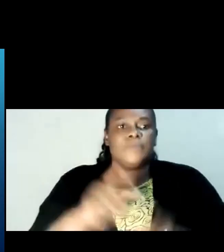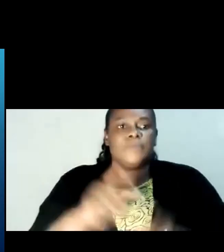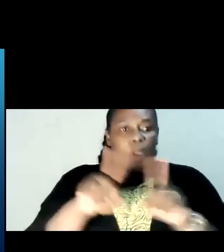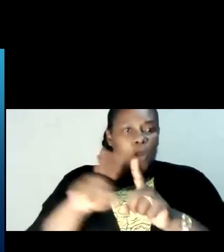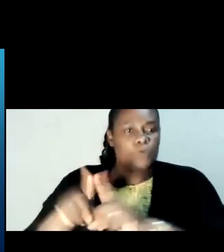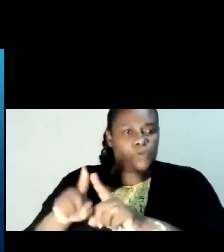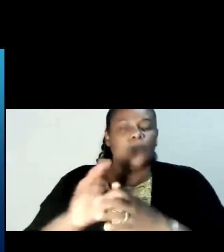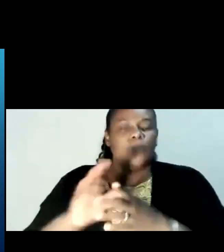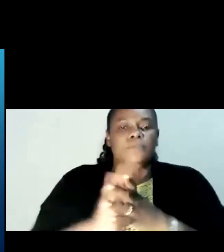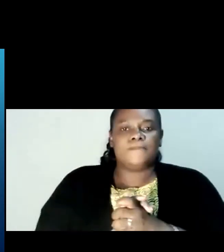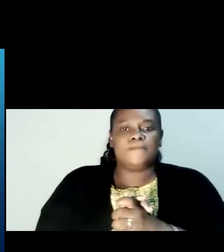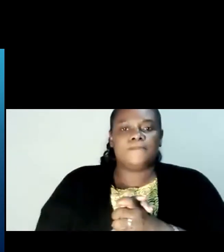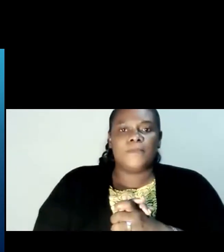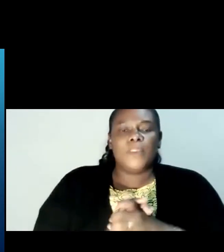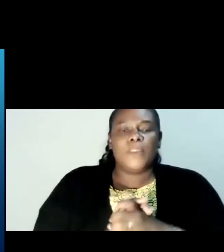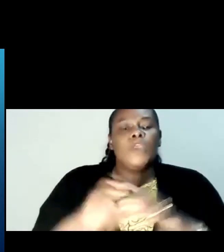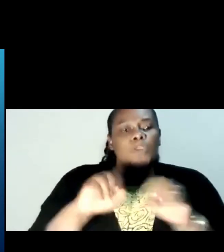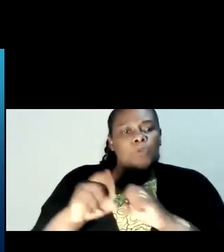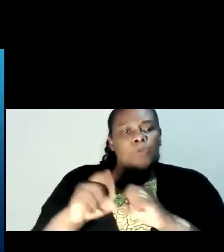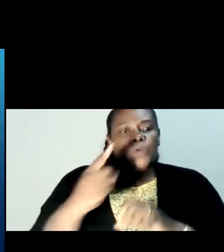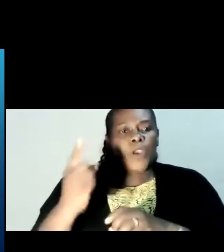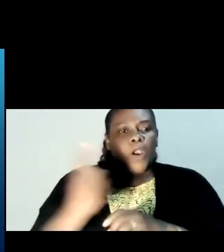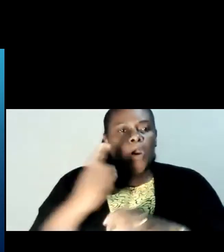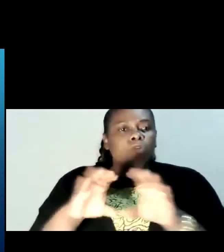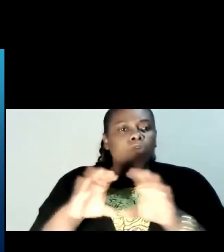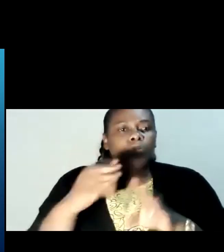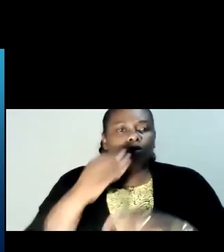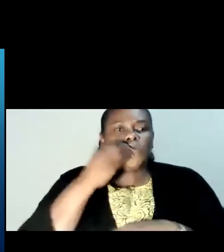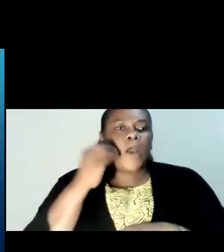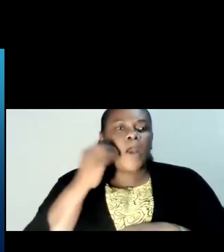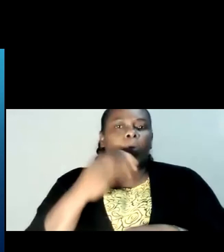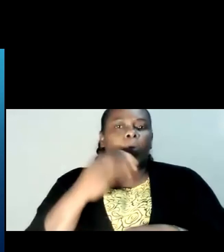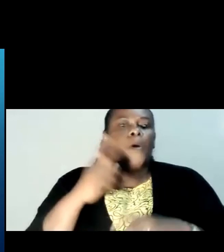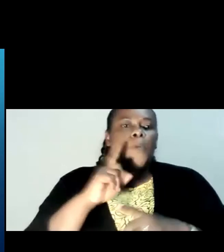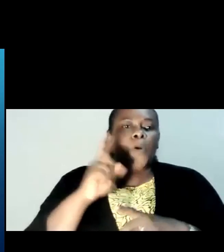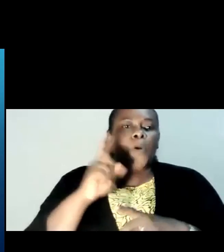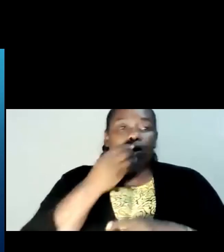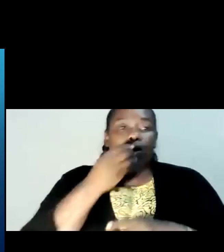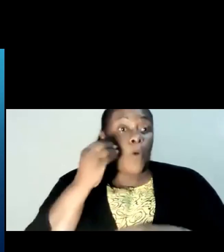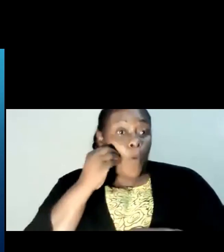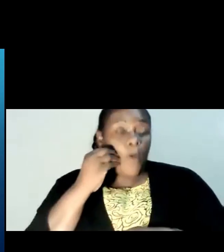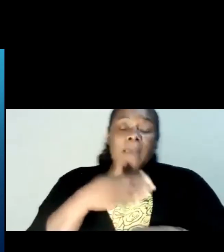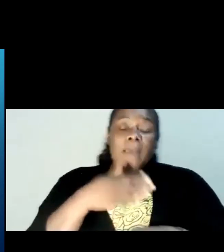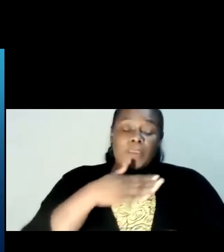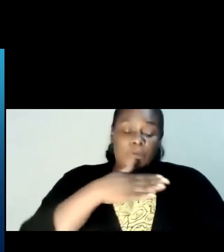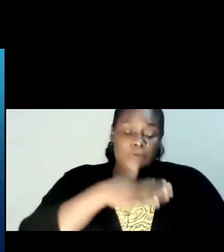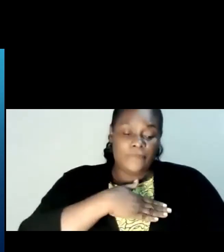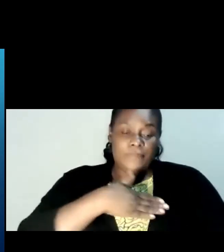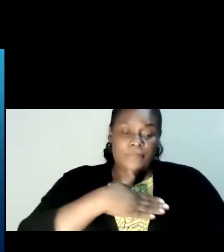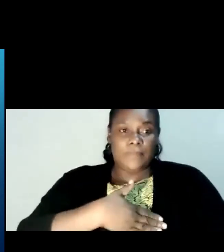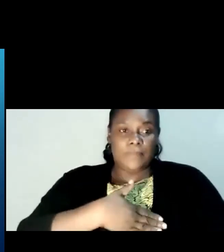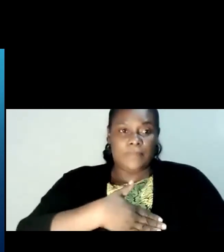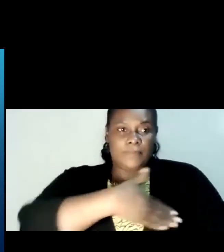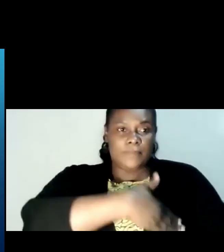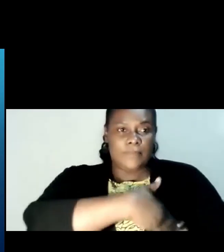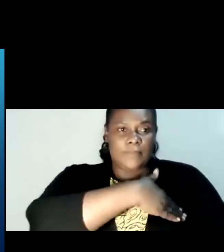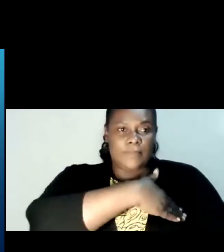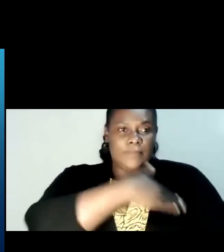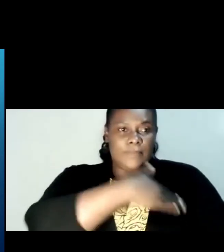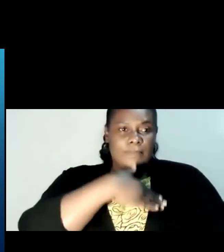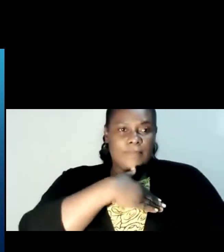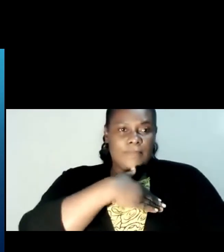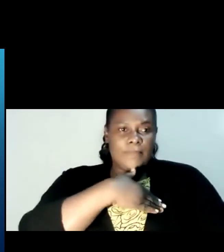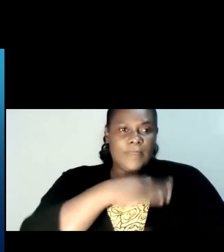screening at home where they palpate the breast, or they feel the breast for the presence of any lumps. And there's